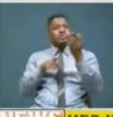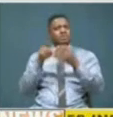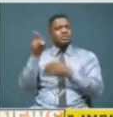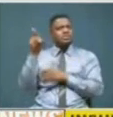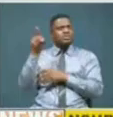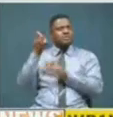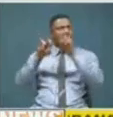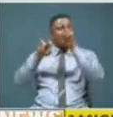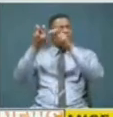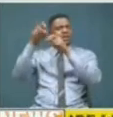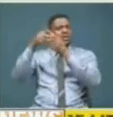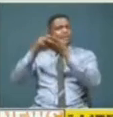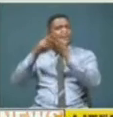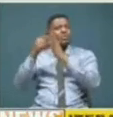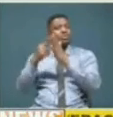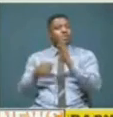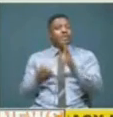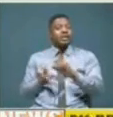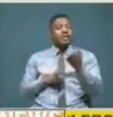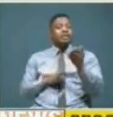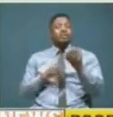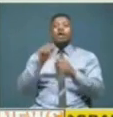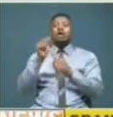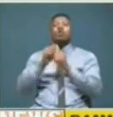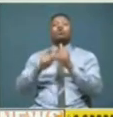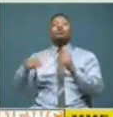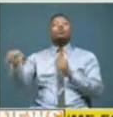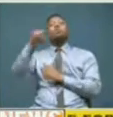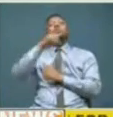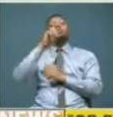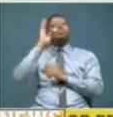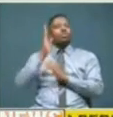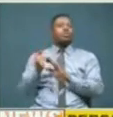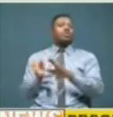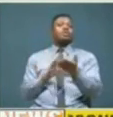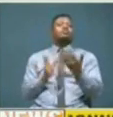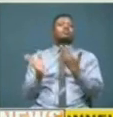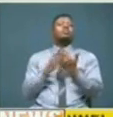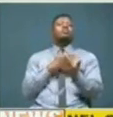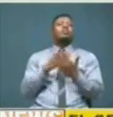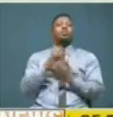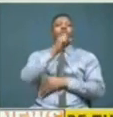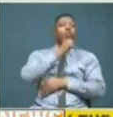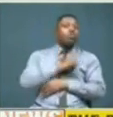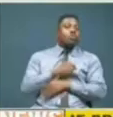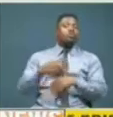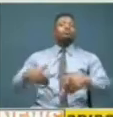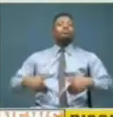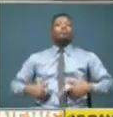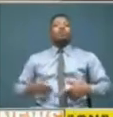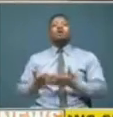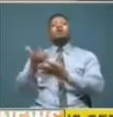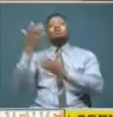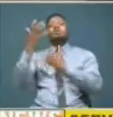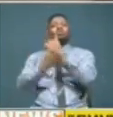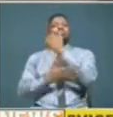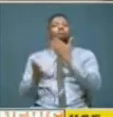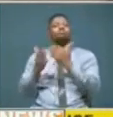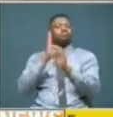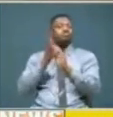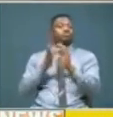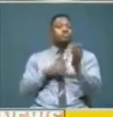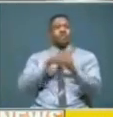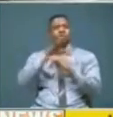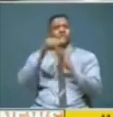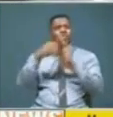symbol indicates to us that death is inevitable, that all human beings will die, irrespective of your socioeconomic background. These symbols